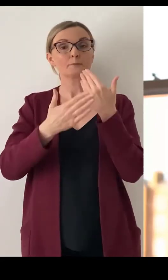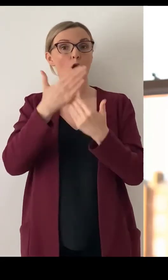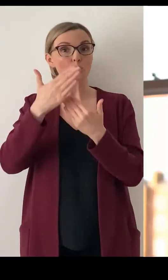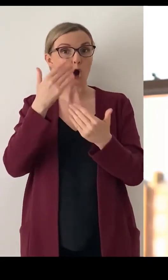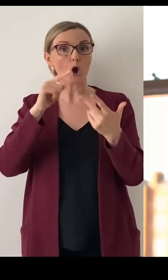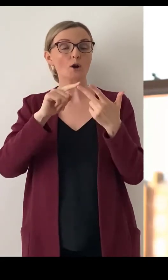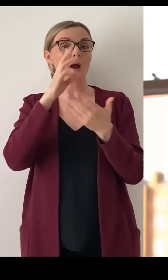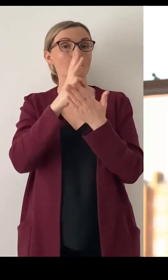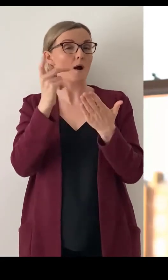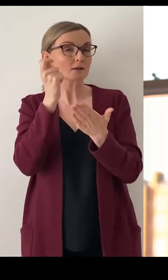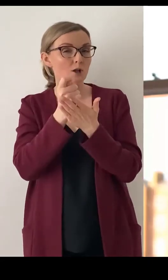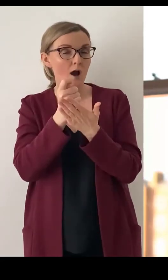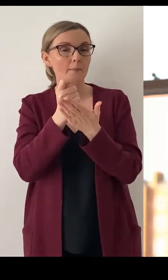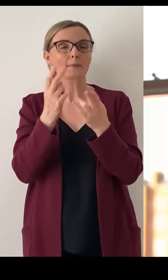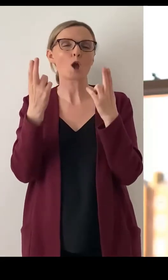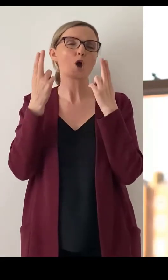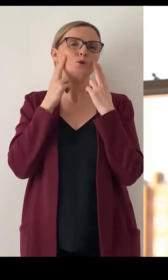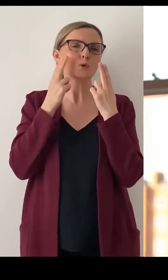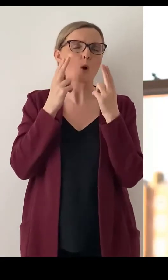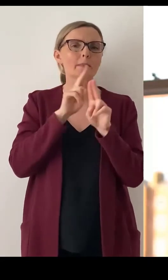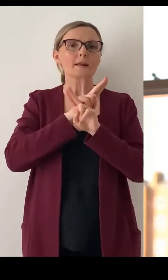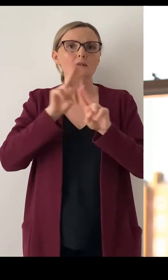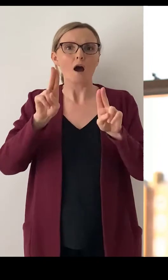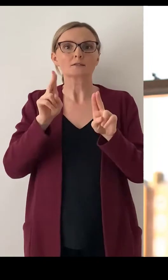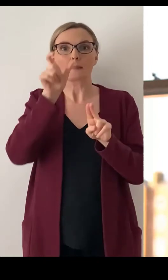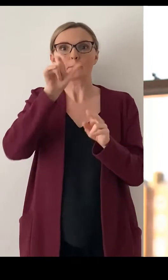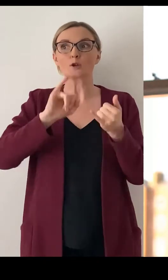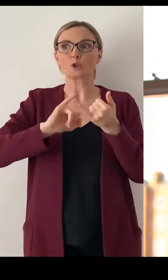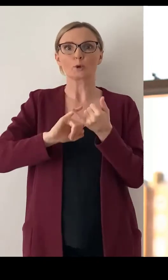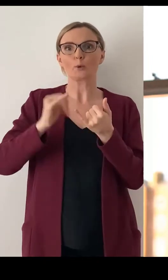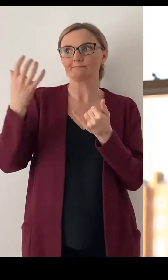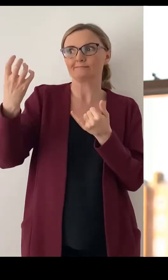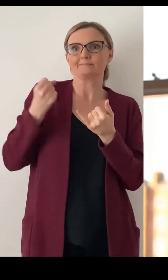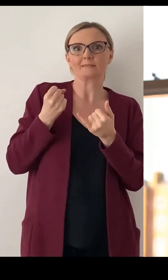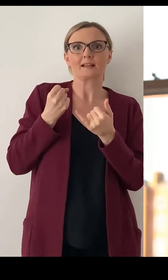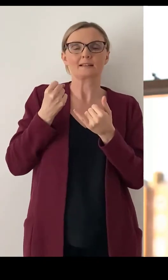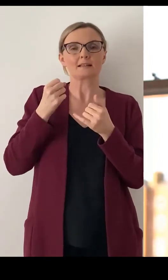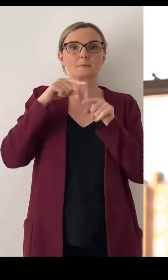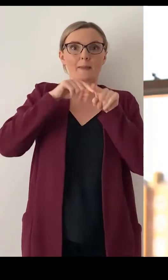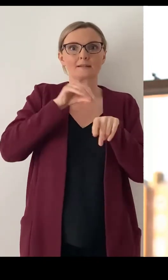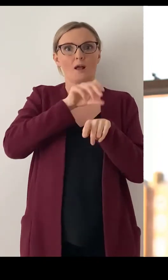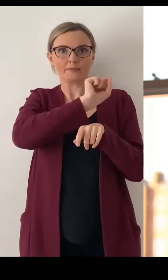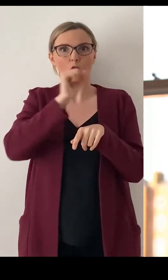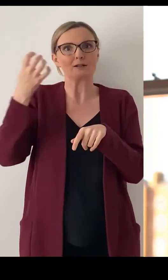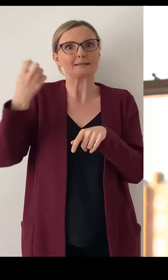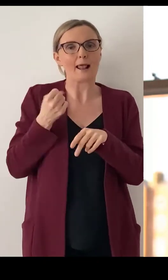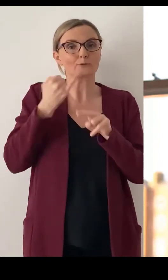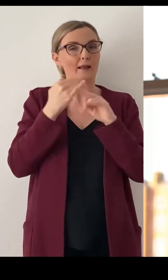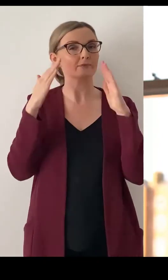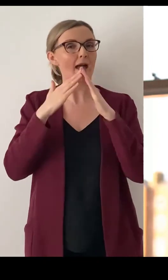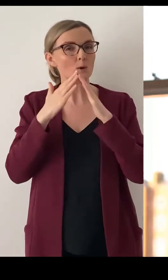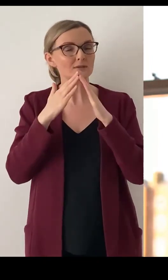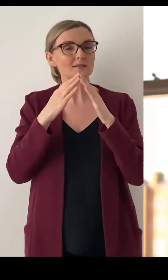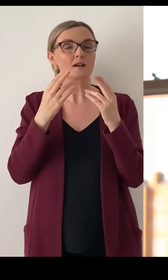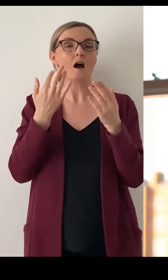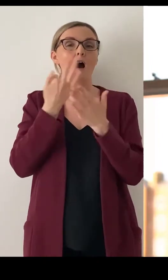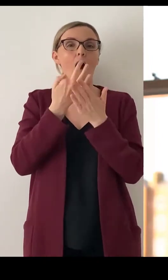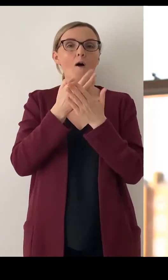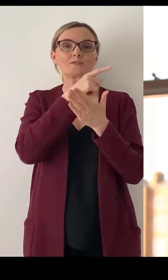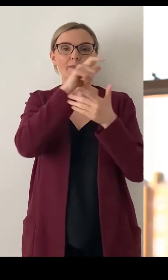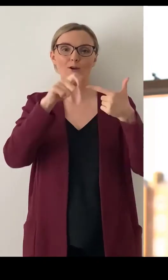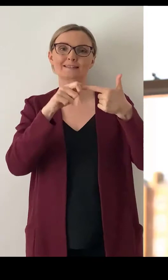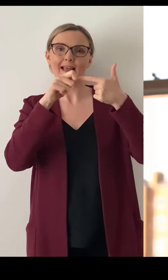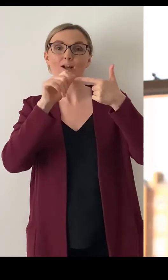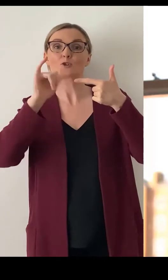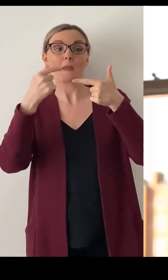part-time workers. They're typically not the main earner in a household. That's quite rare. It's likely that they're what we'd call a secondary earner. So you may